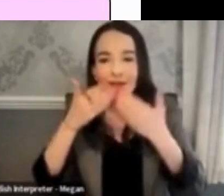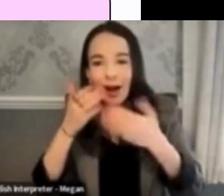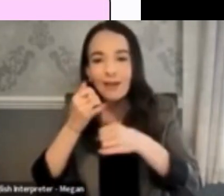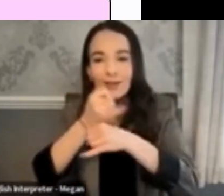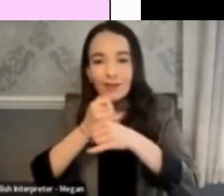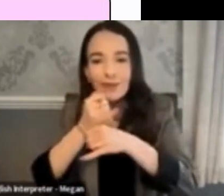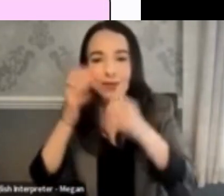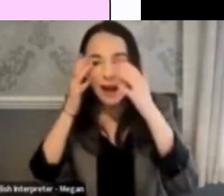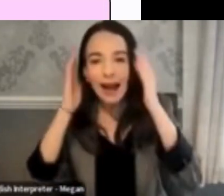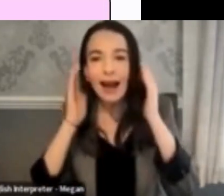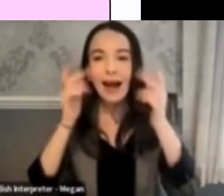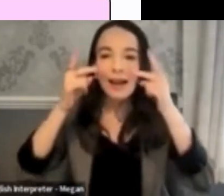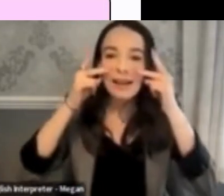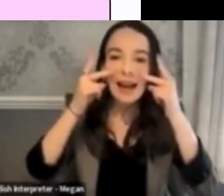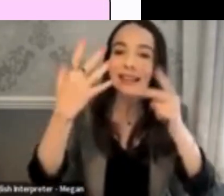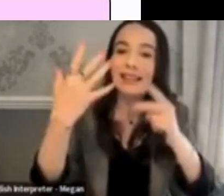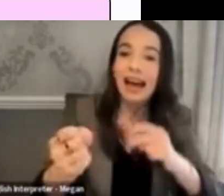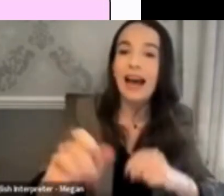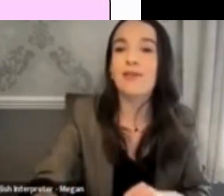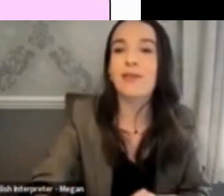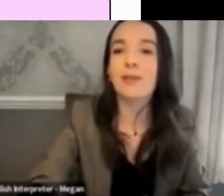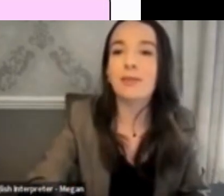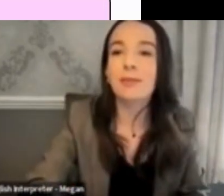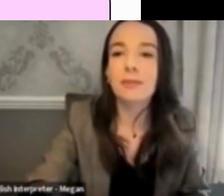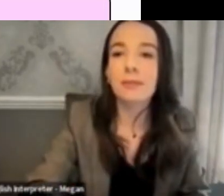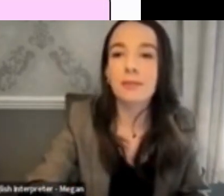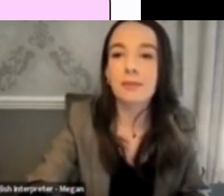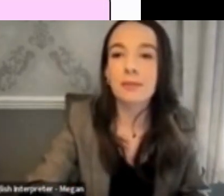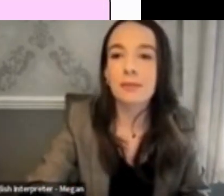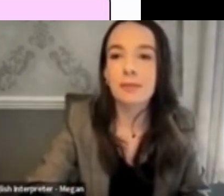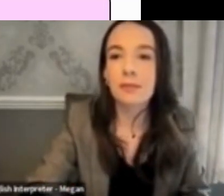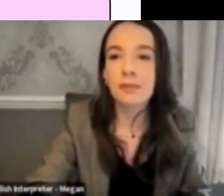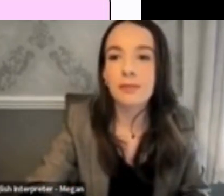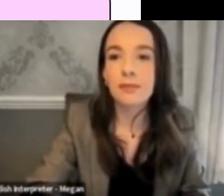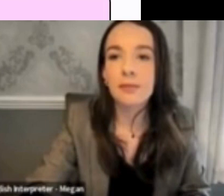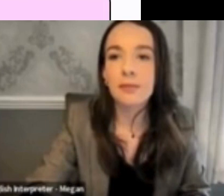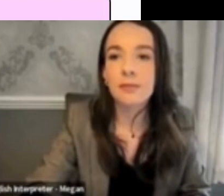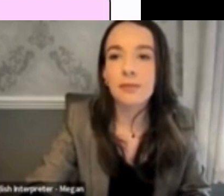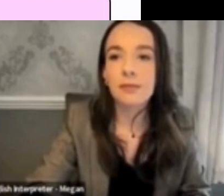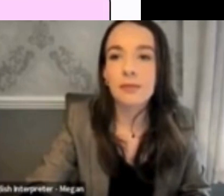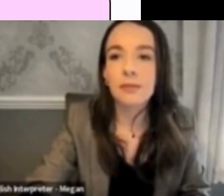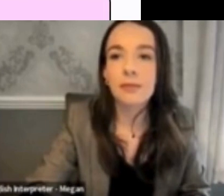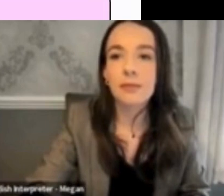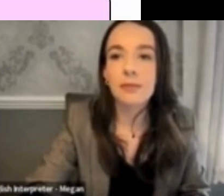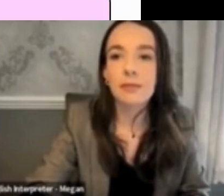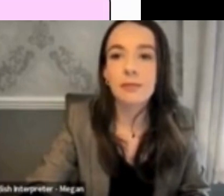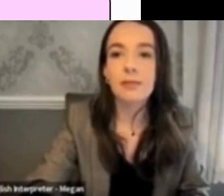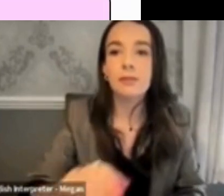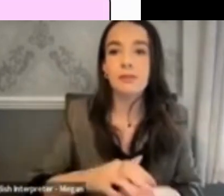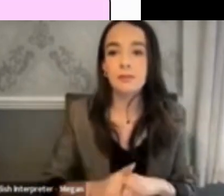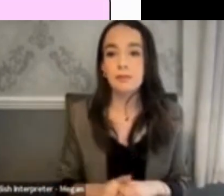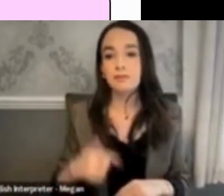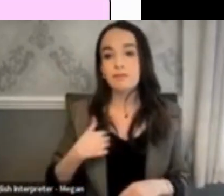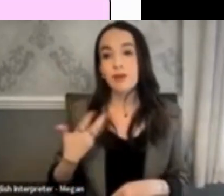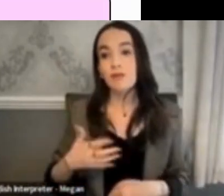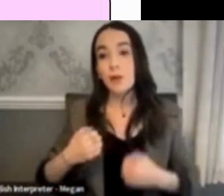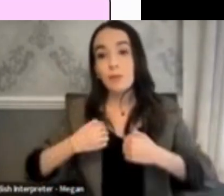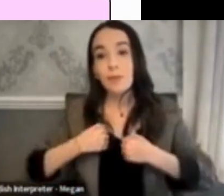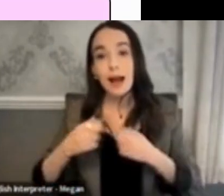wear glasses. And I'm speaking to you today from my home office, which is in Lewisham in South East